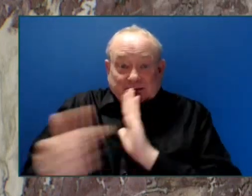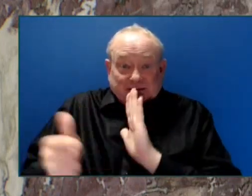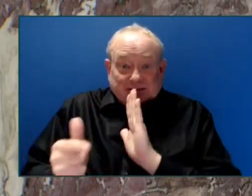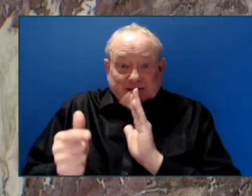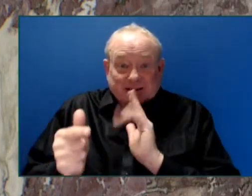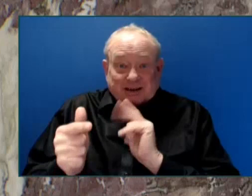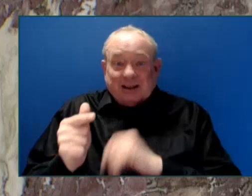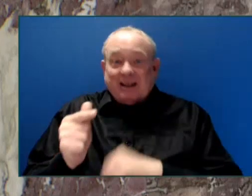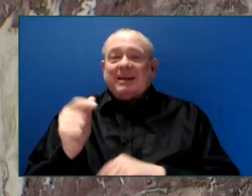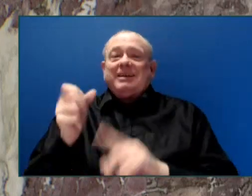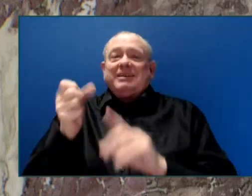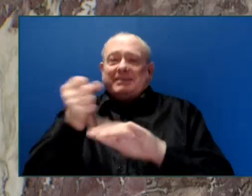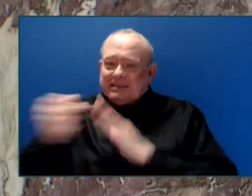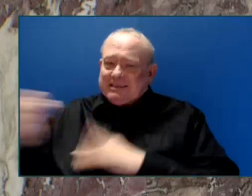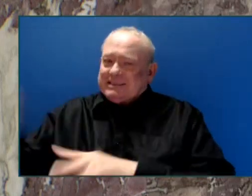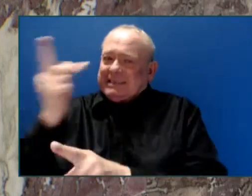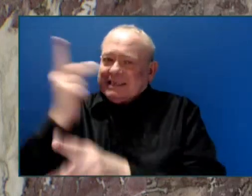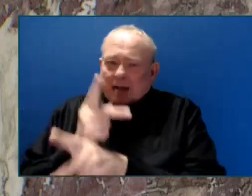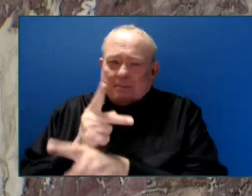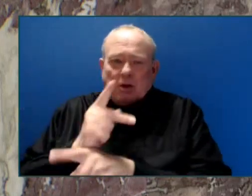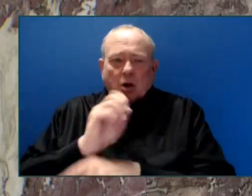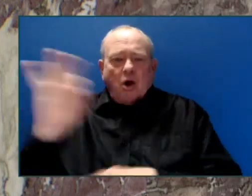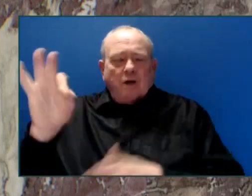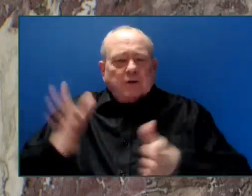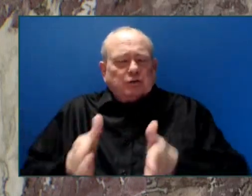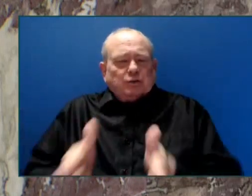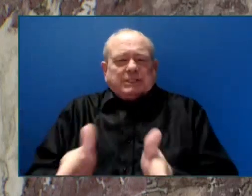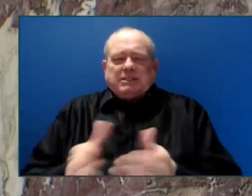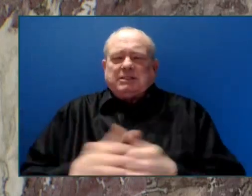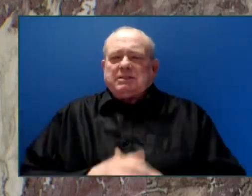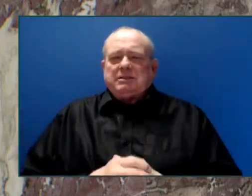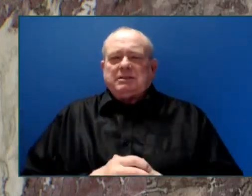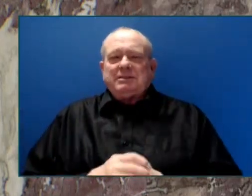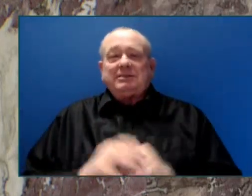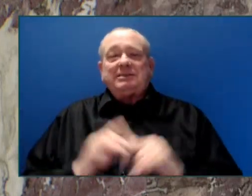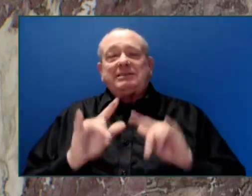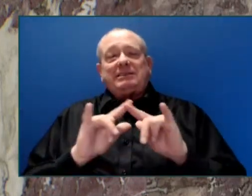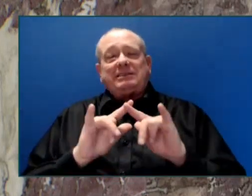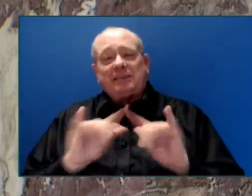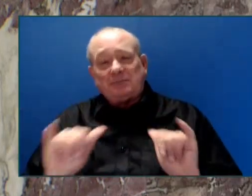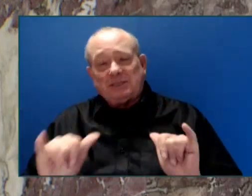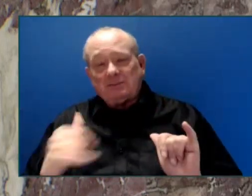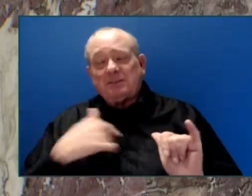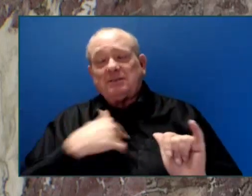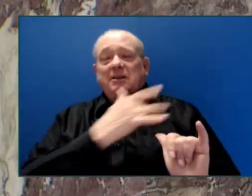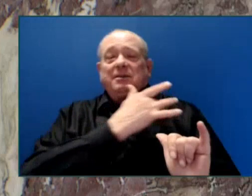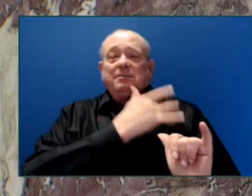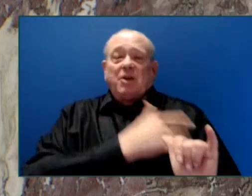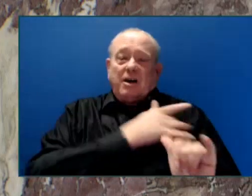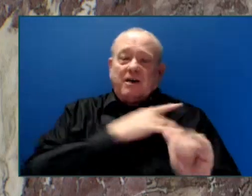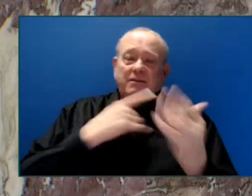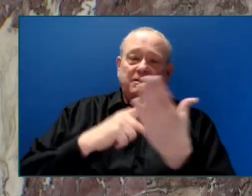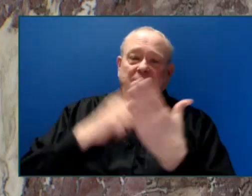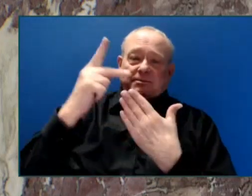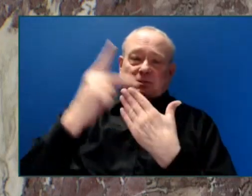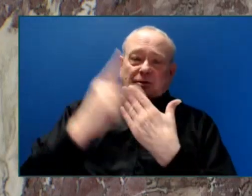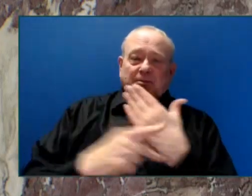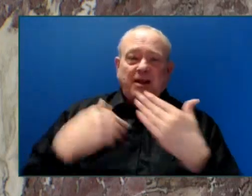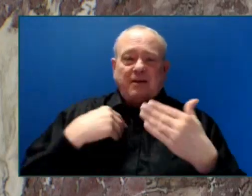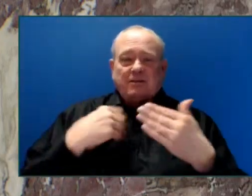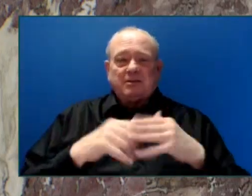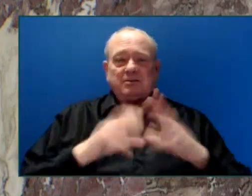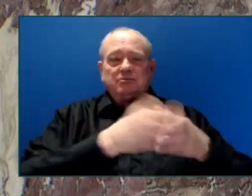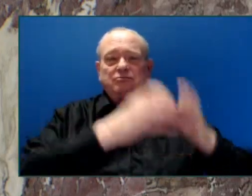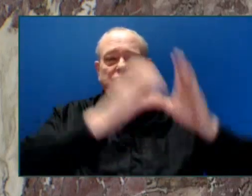time, provincial initiatives that are seeing teams and hubs in more than 12 different communities around this province to